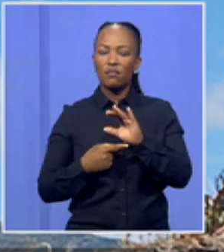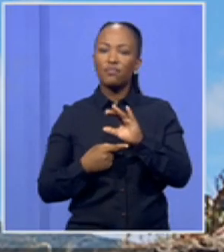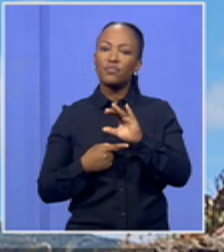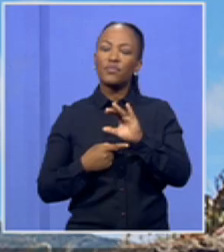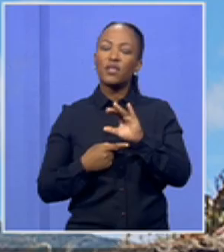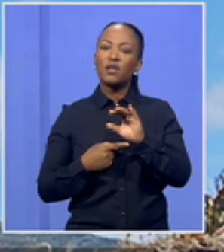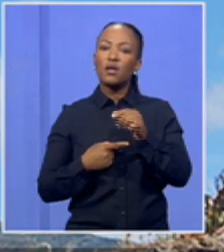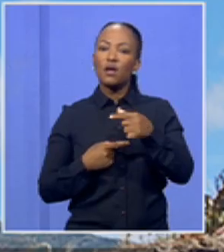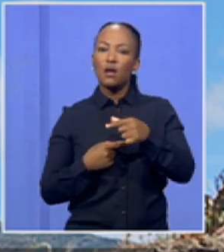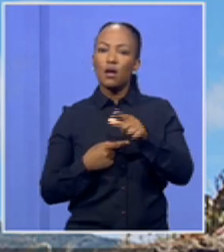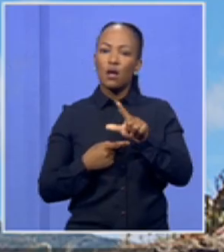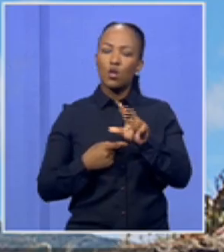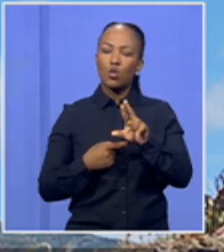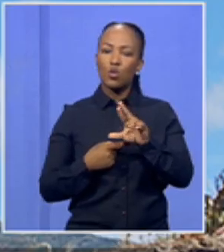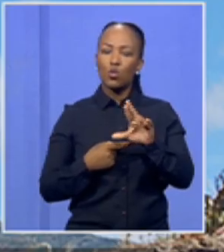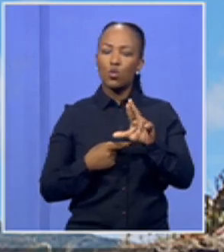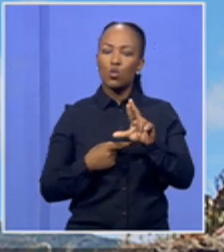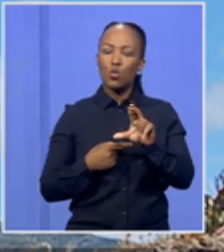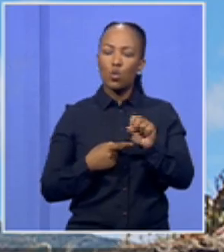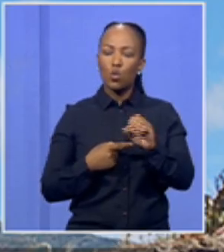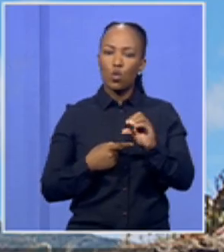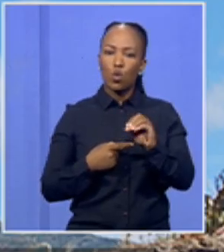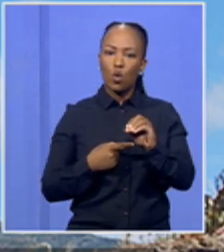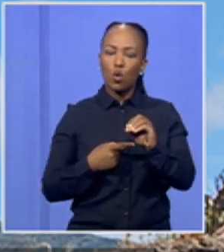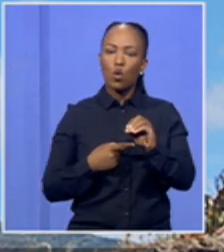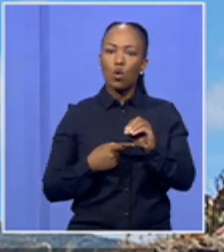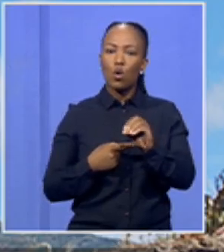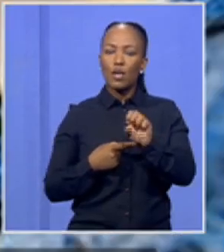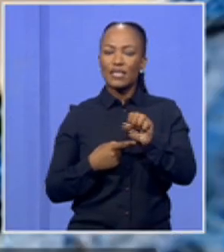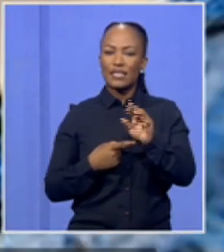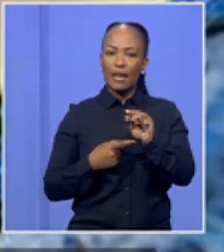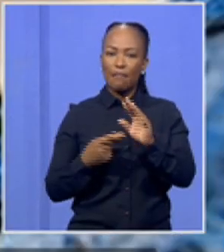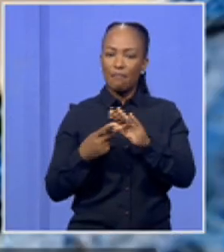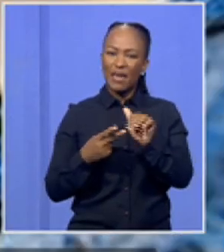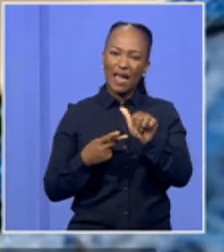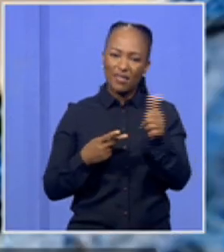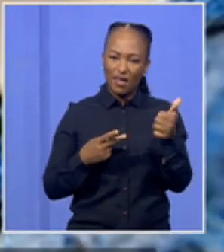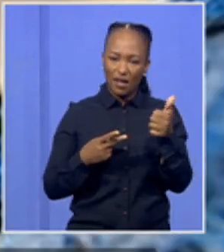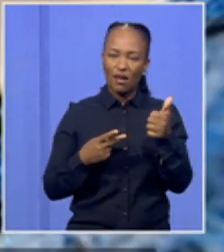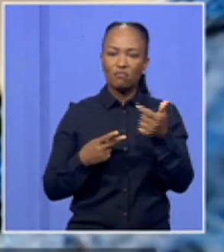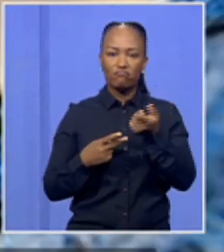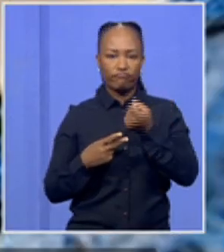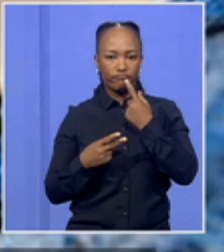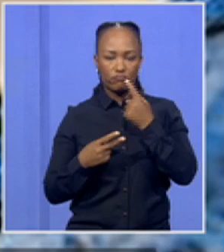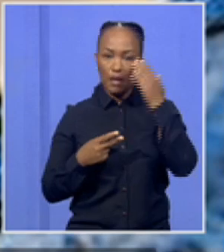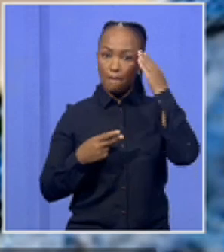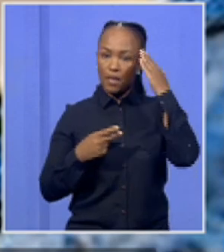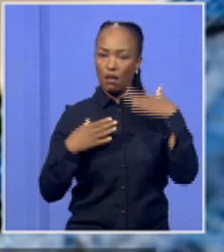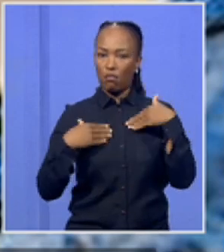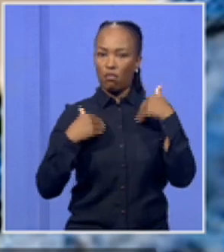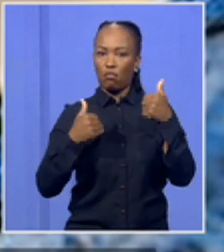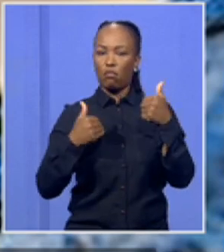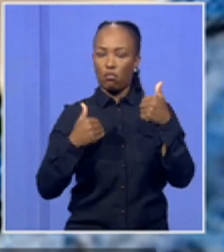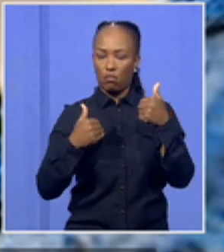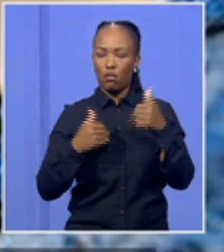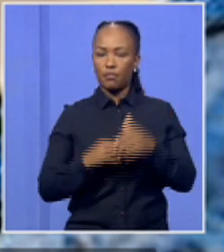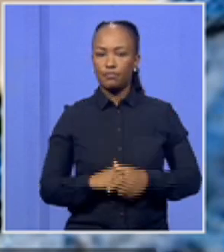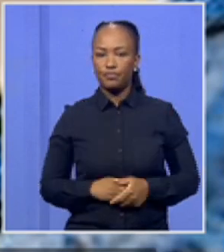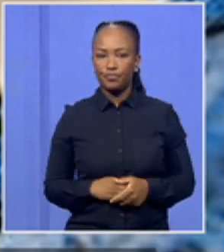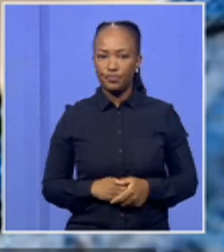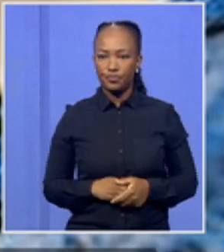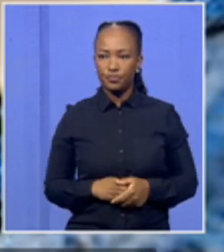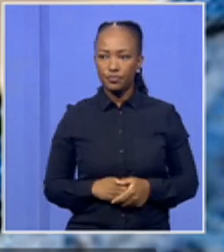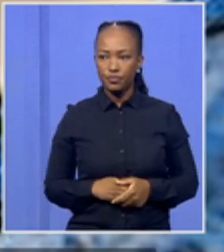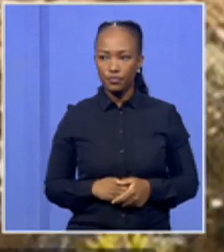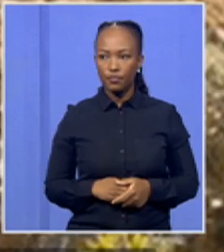also vitamin C plays a very important role in maintaining health of the cartilage. You definitely won me over